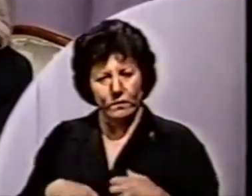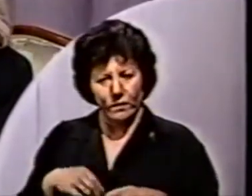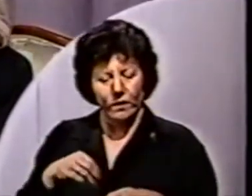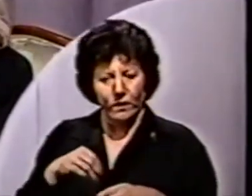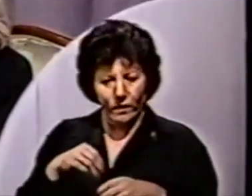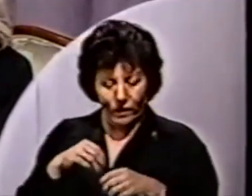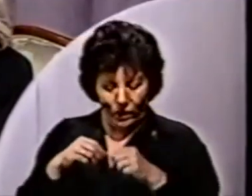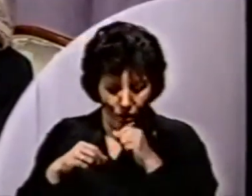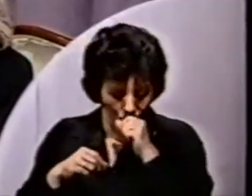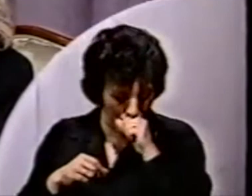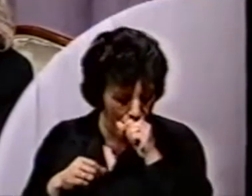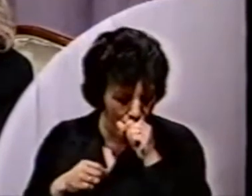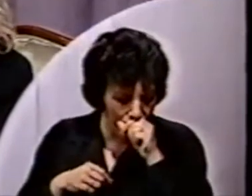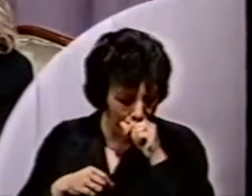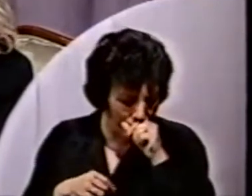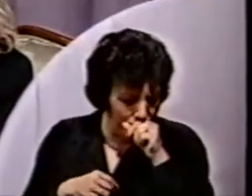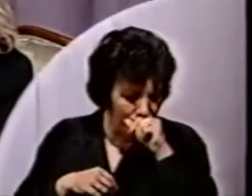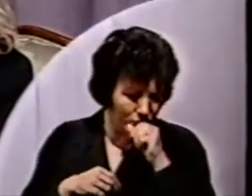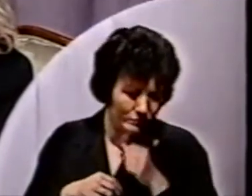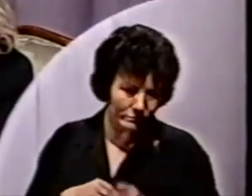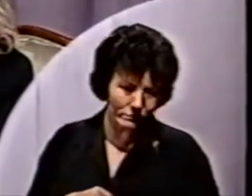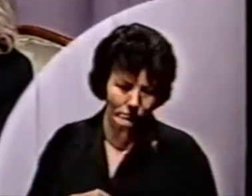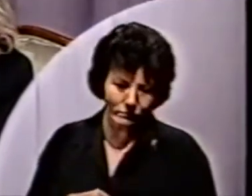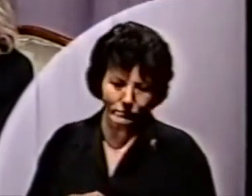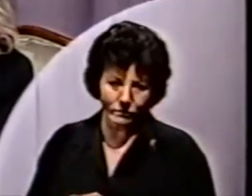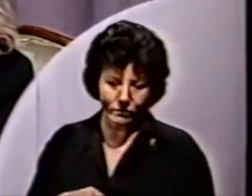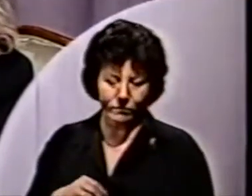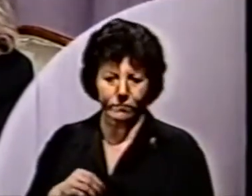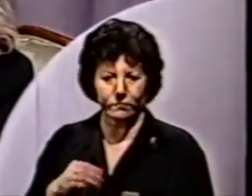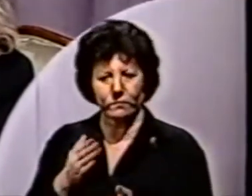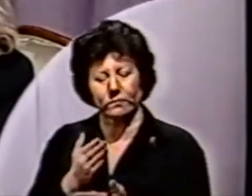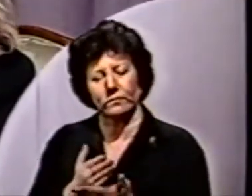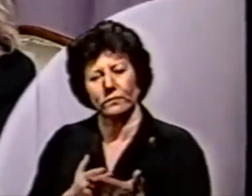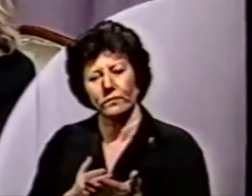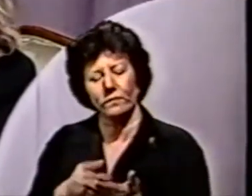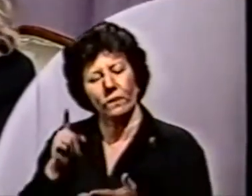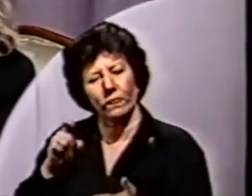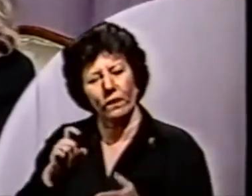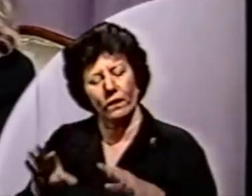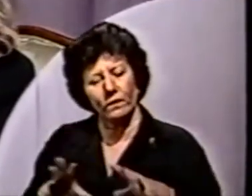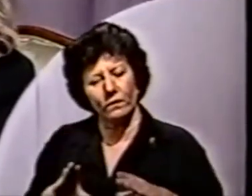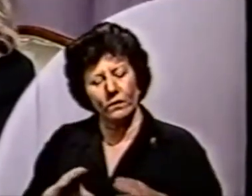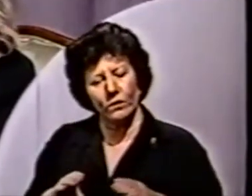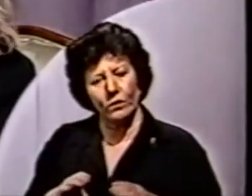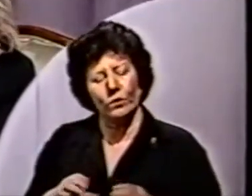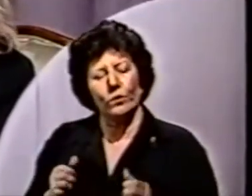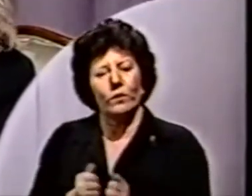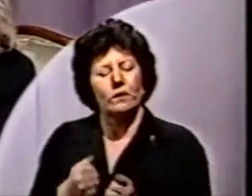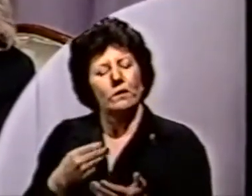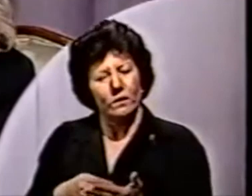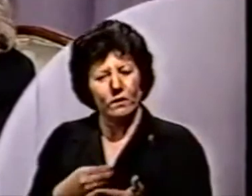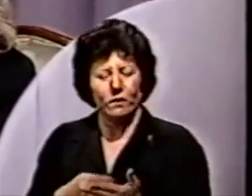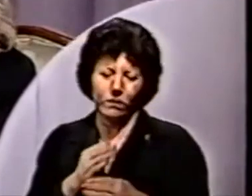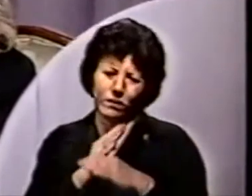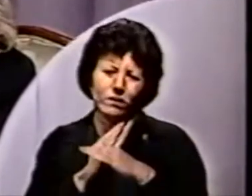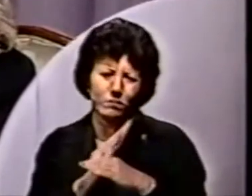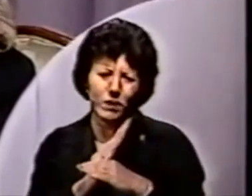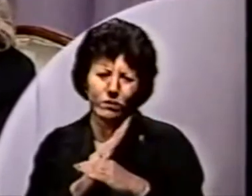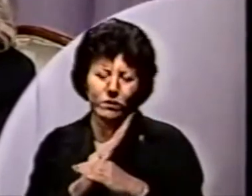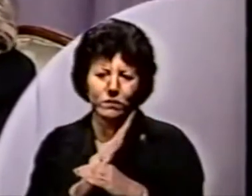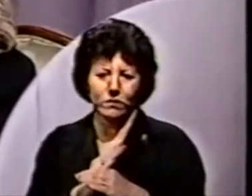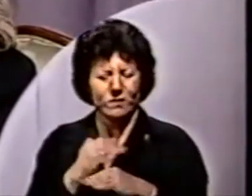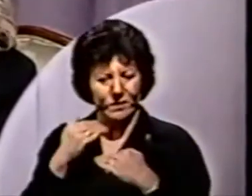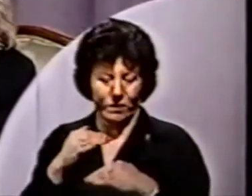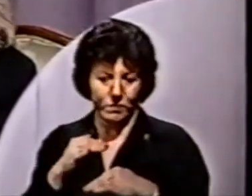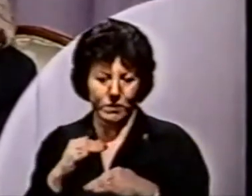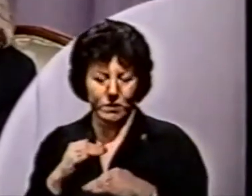get addressed more fully in the future. Some of those have to do with economic barriers to women. You know, I'm sure everybody's aware that women